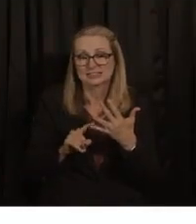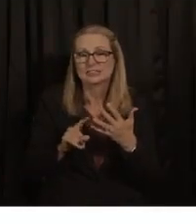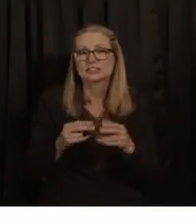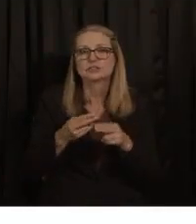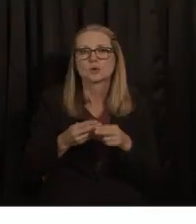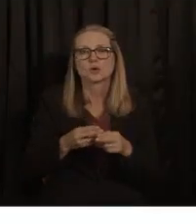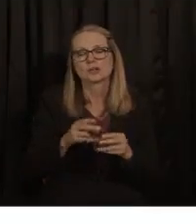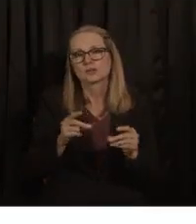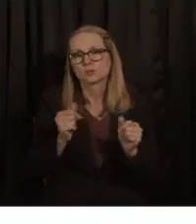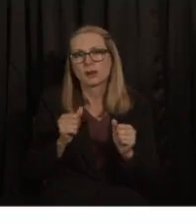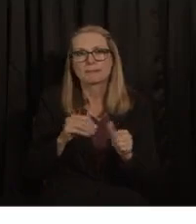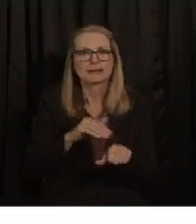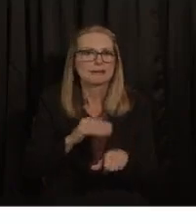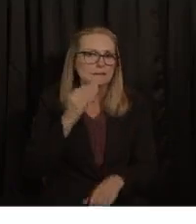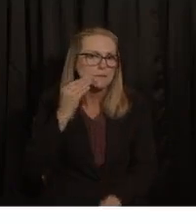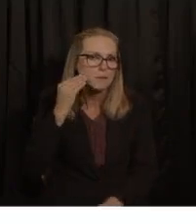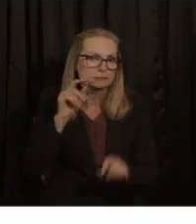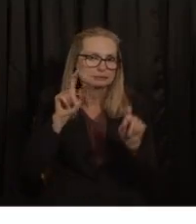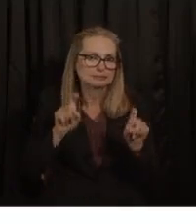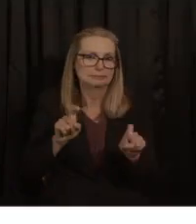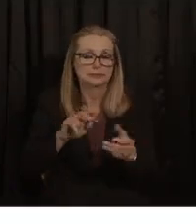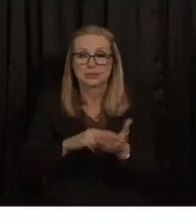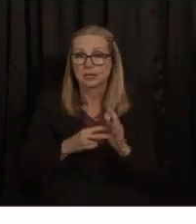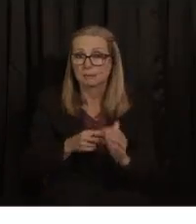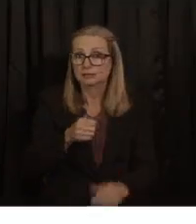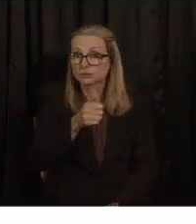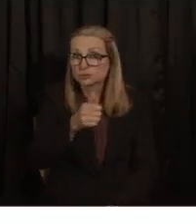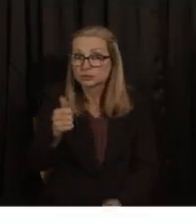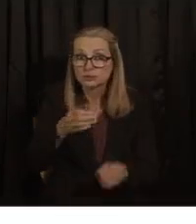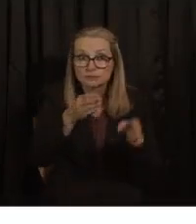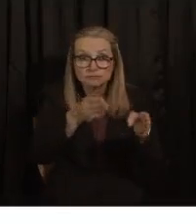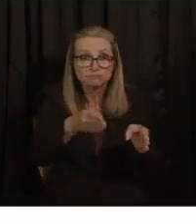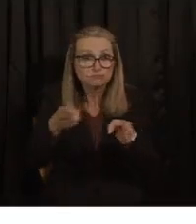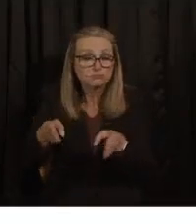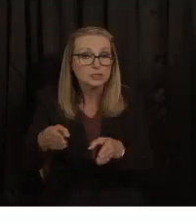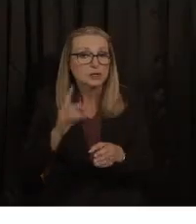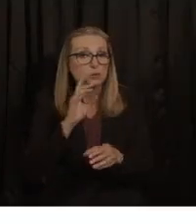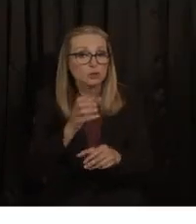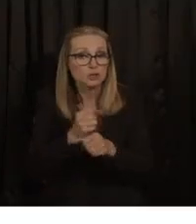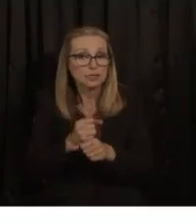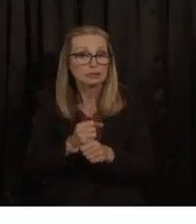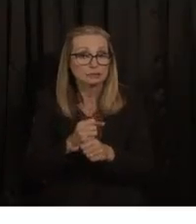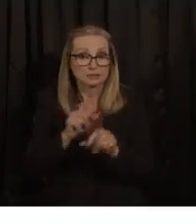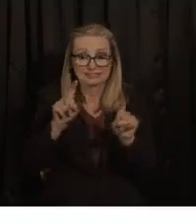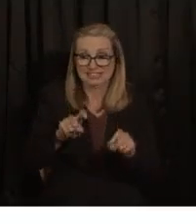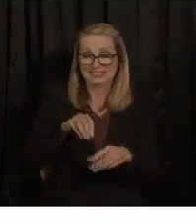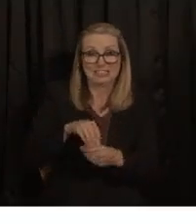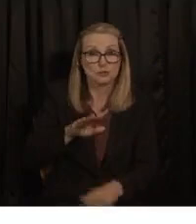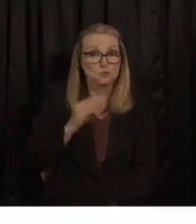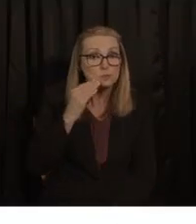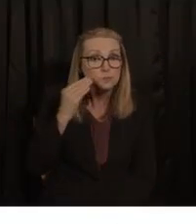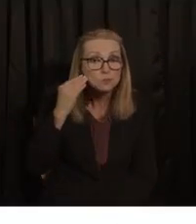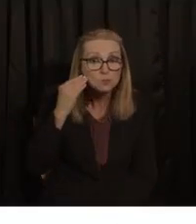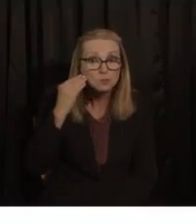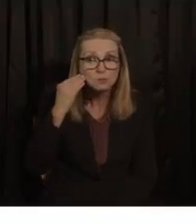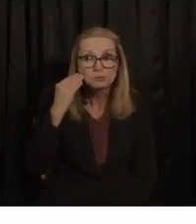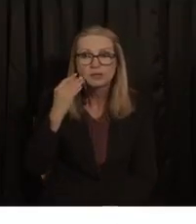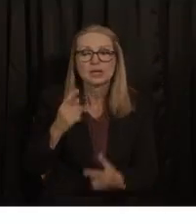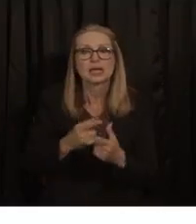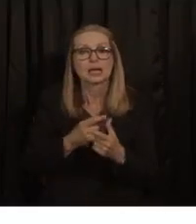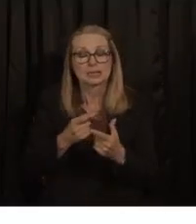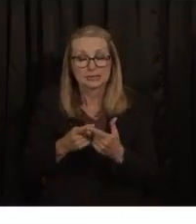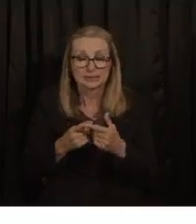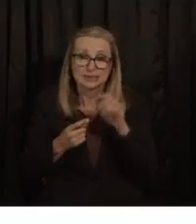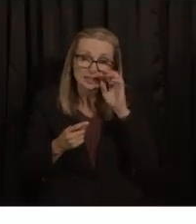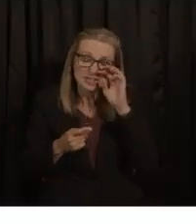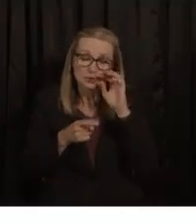at-home testing. This testing allows individuals to access tests directly at their homes, and these tests are shipped directly to your home